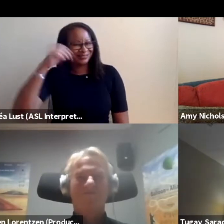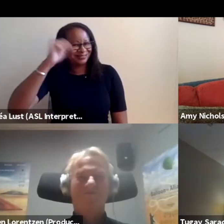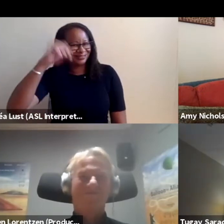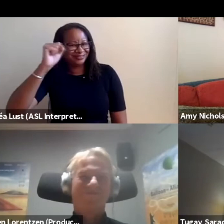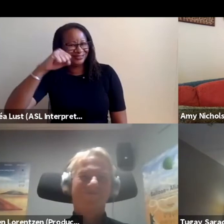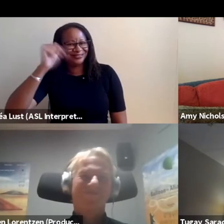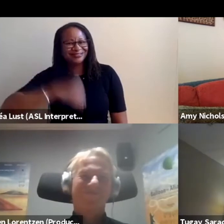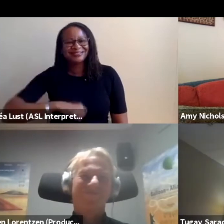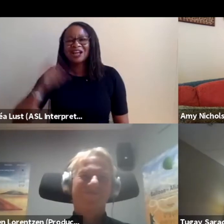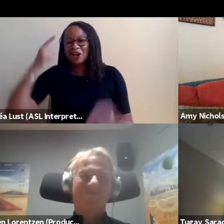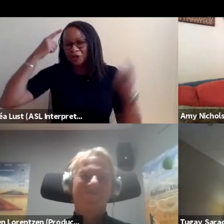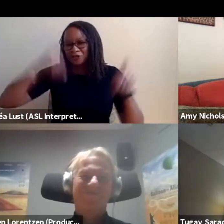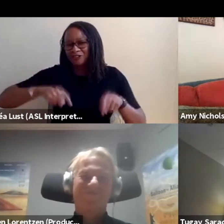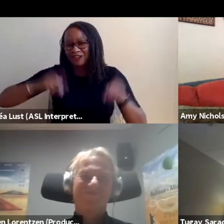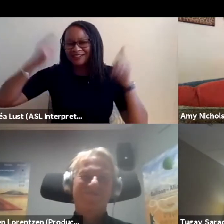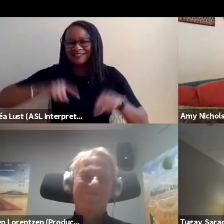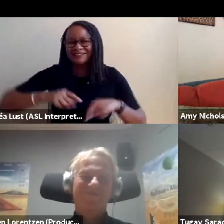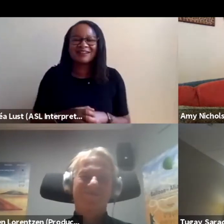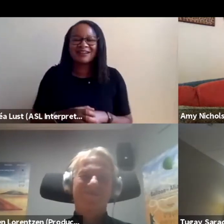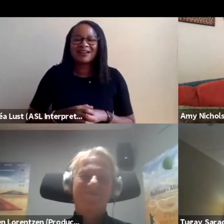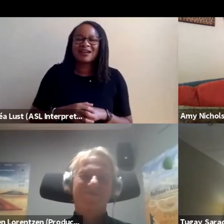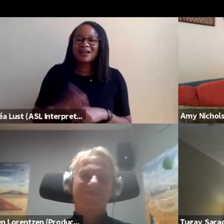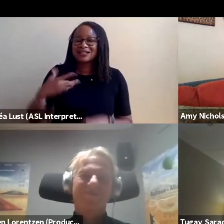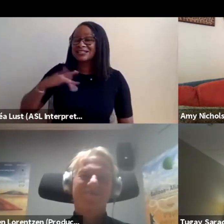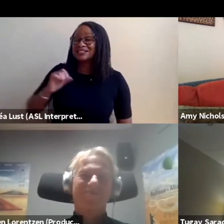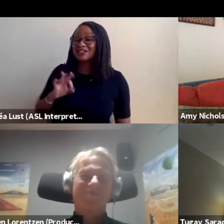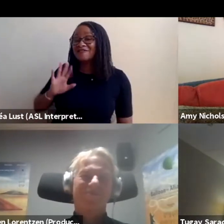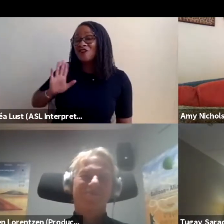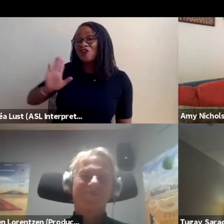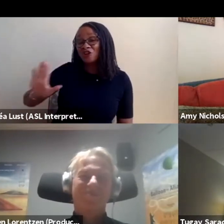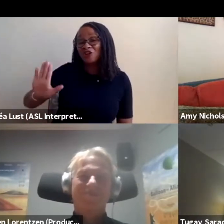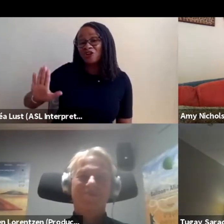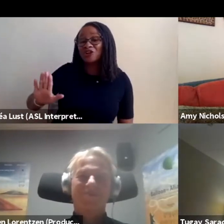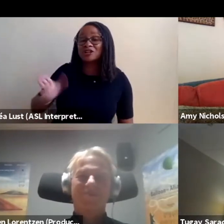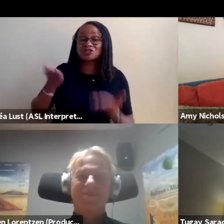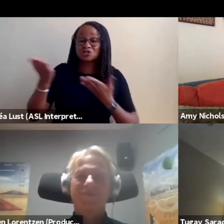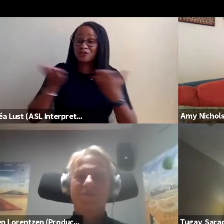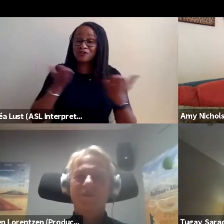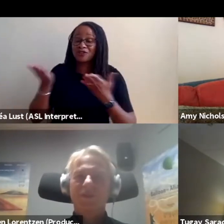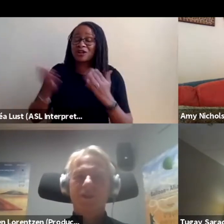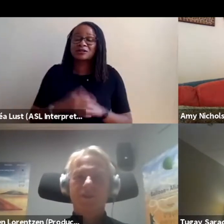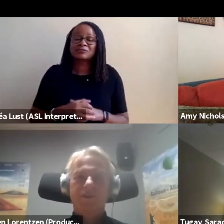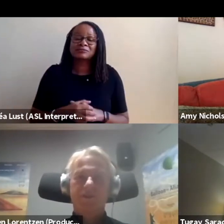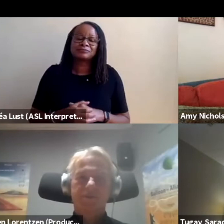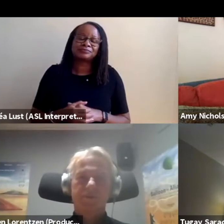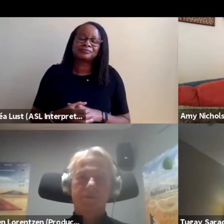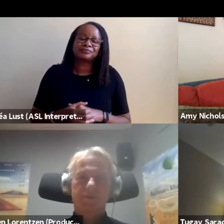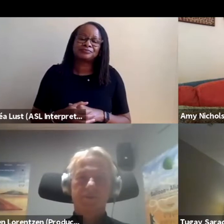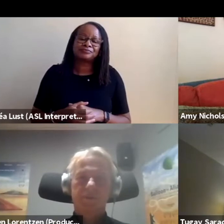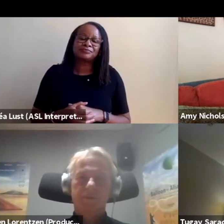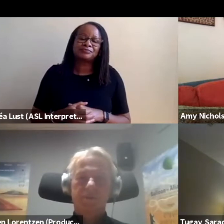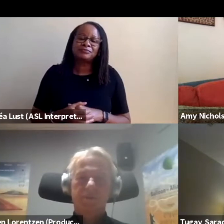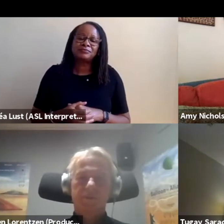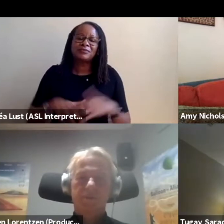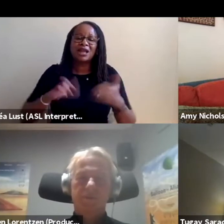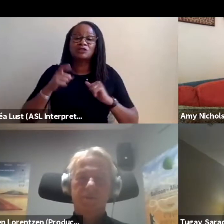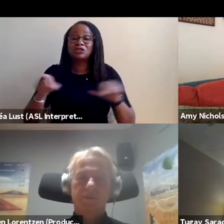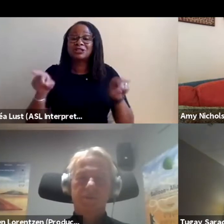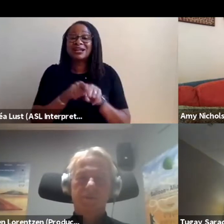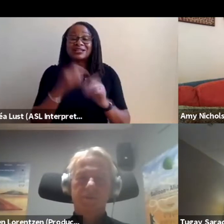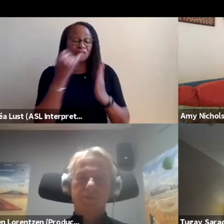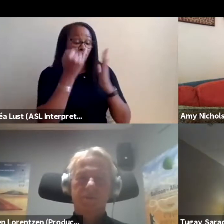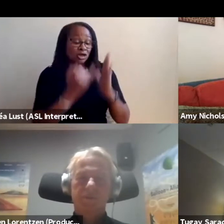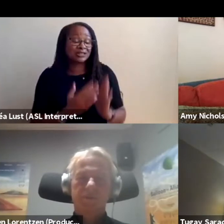We yeah, are really definitely. great fans of her, observing how she's as an artist and